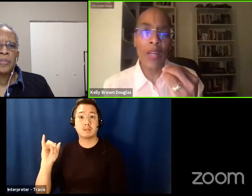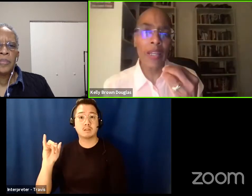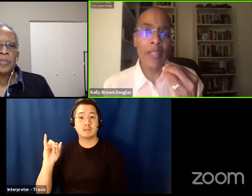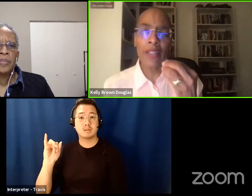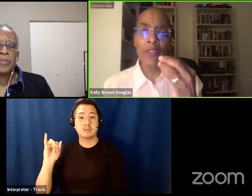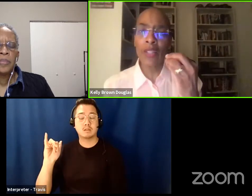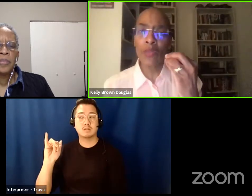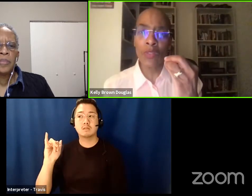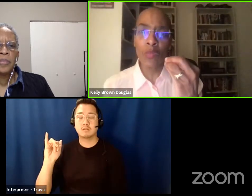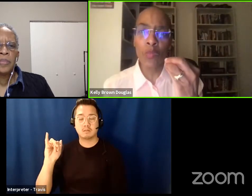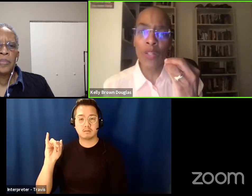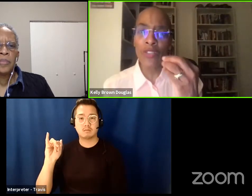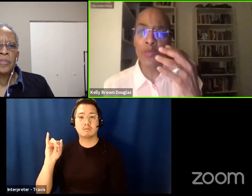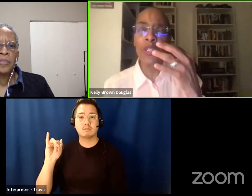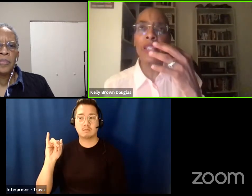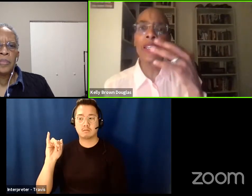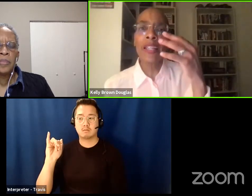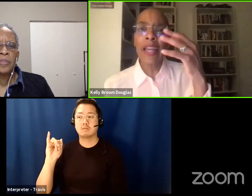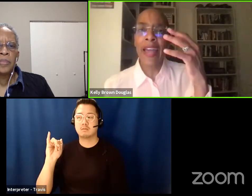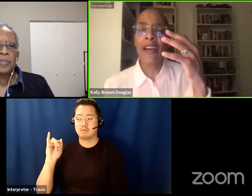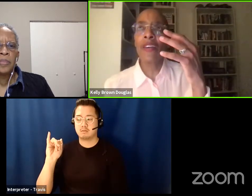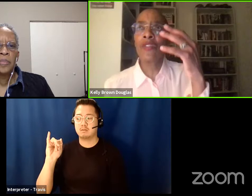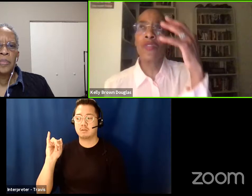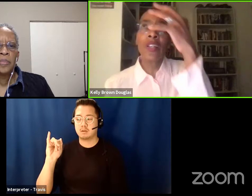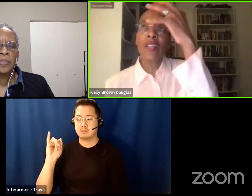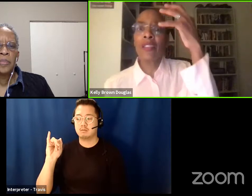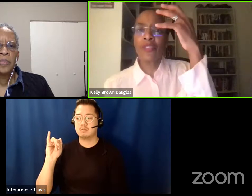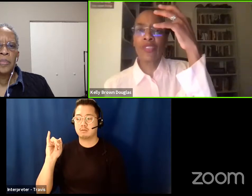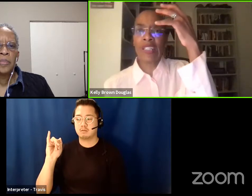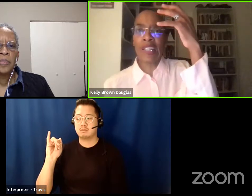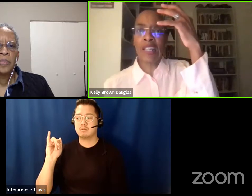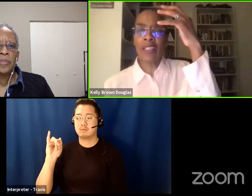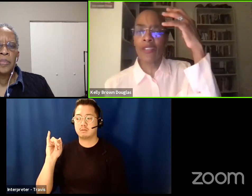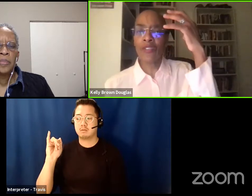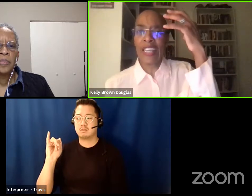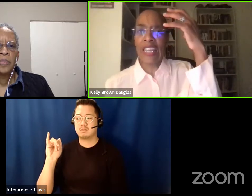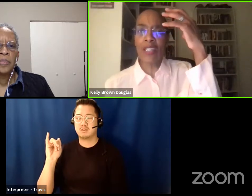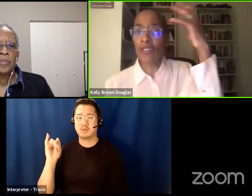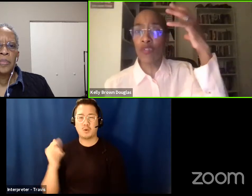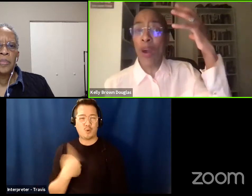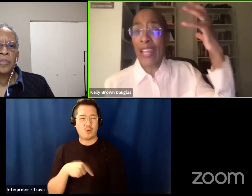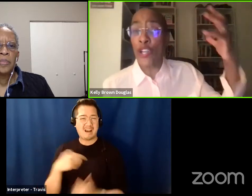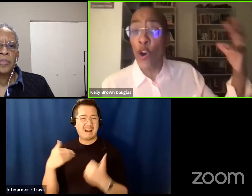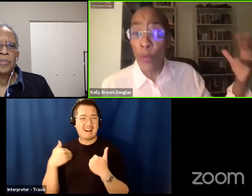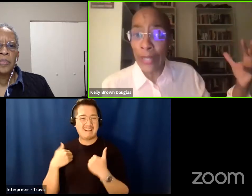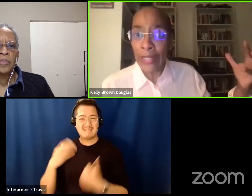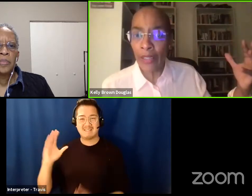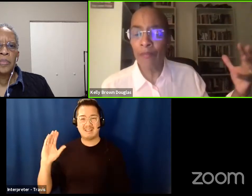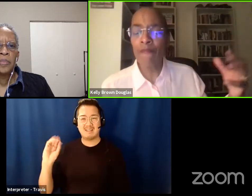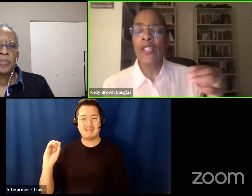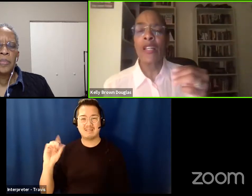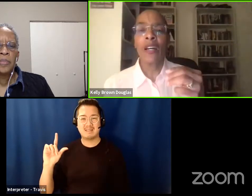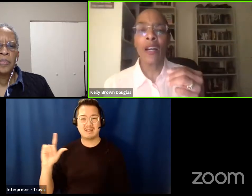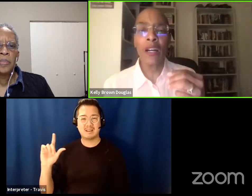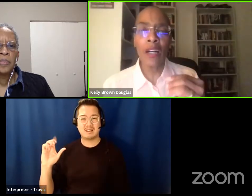the way in which we have this collective gaze of white knowing